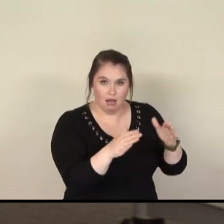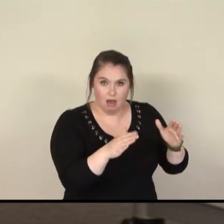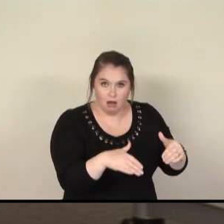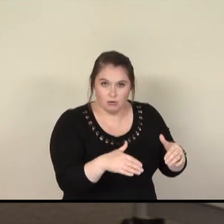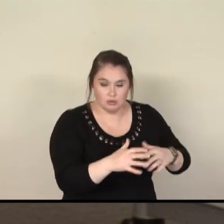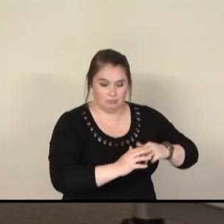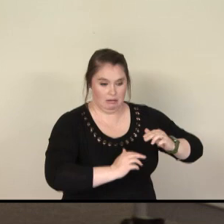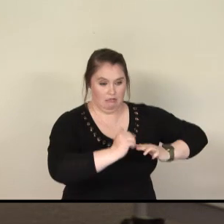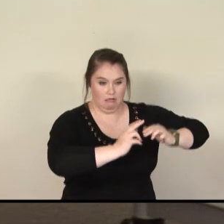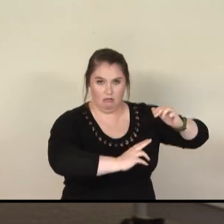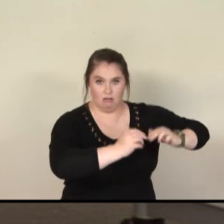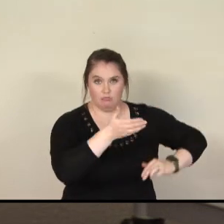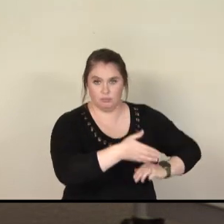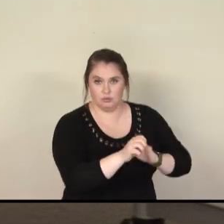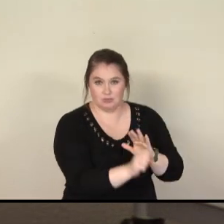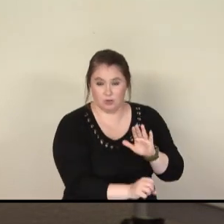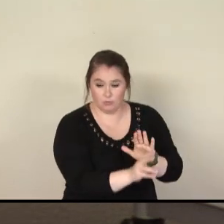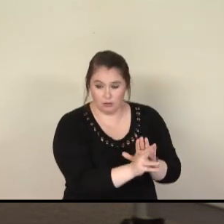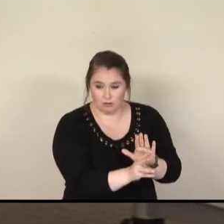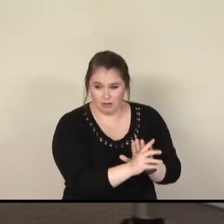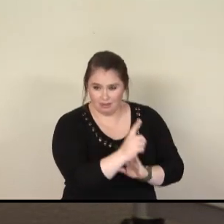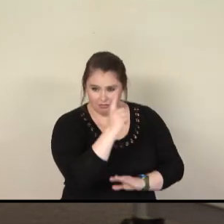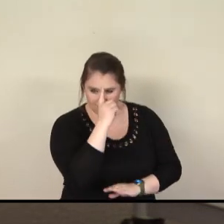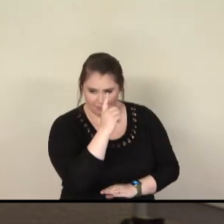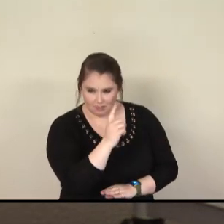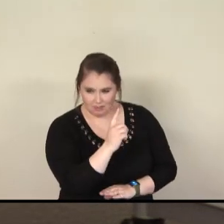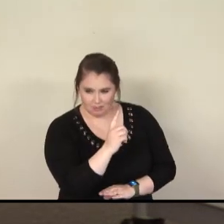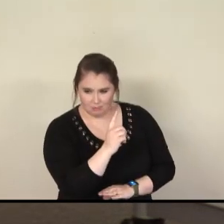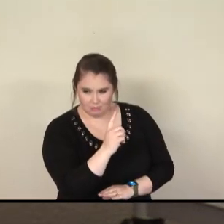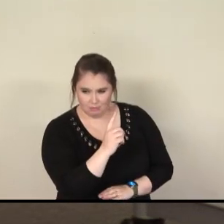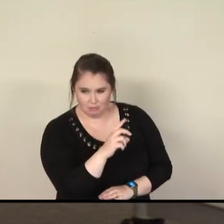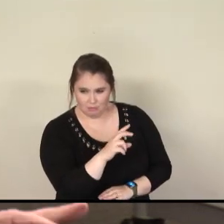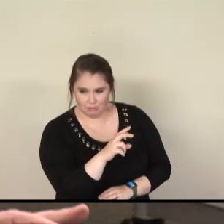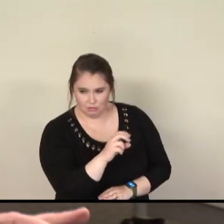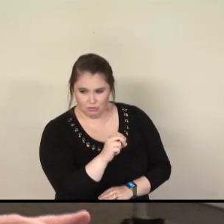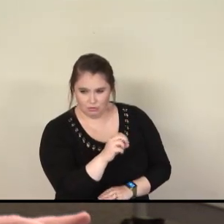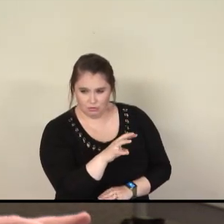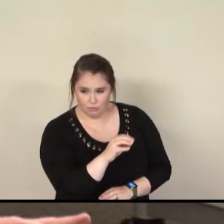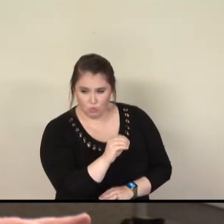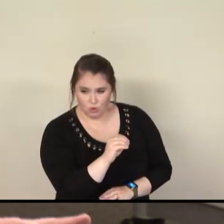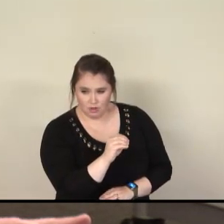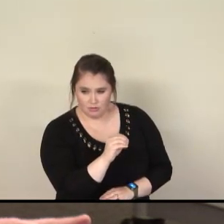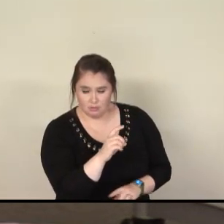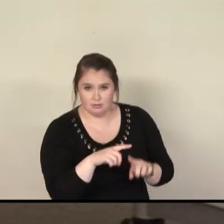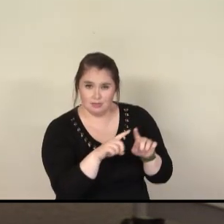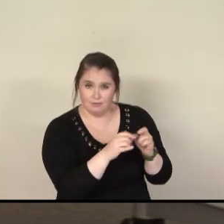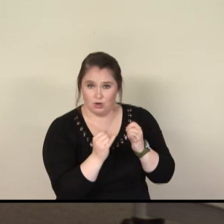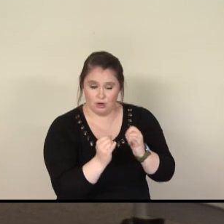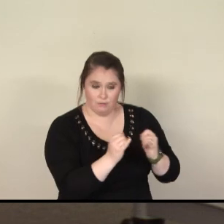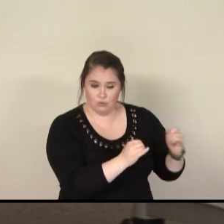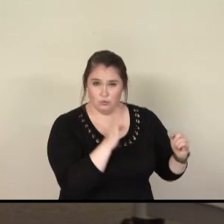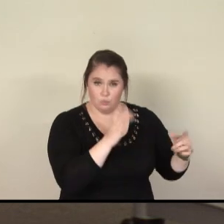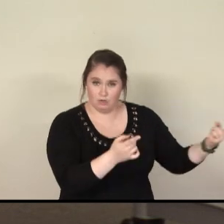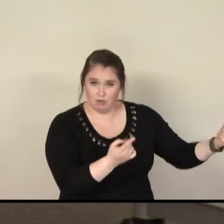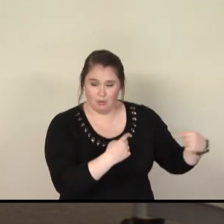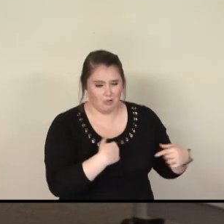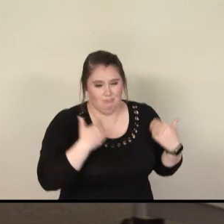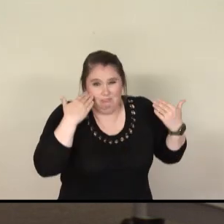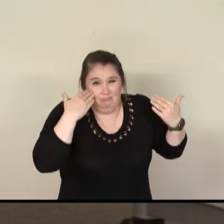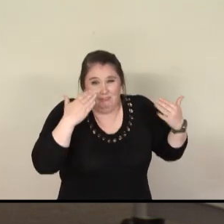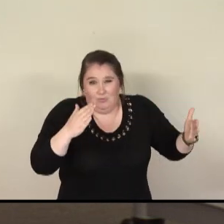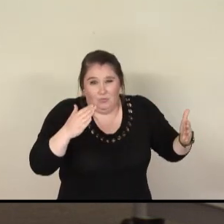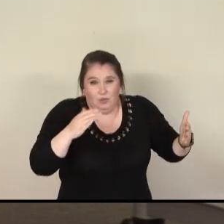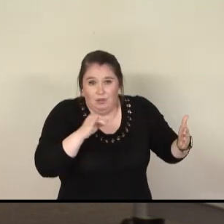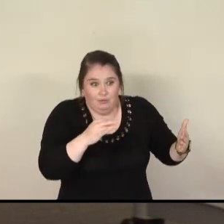in about 240 homes. individuals. I'm not sure how many of them will be